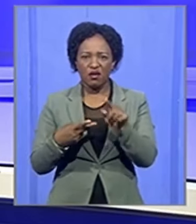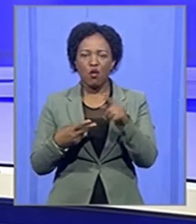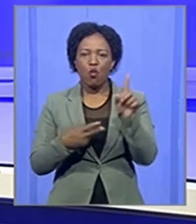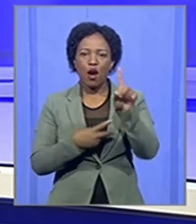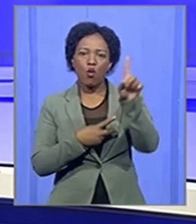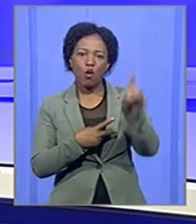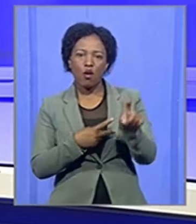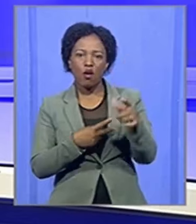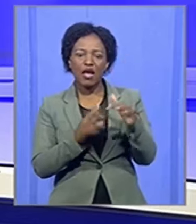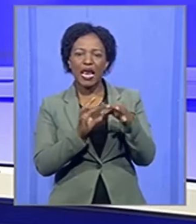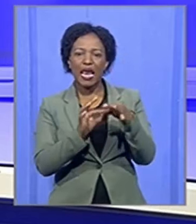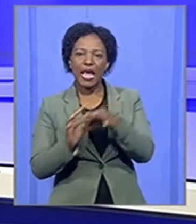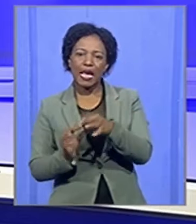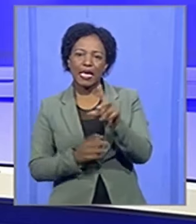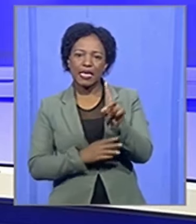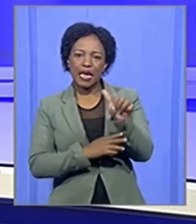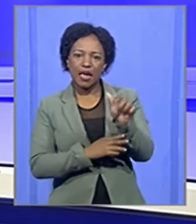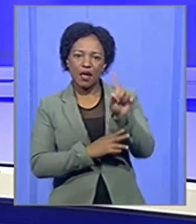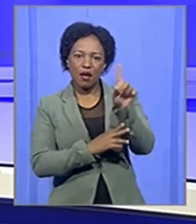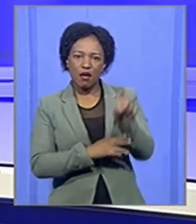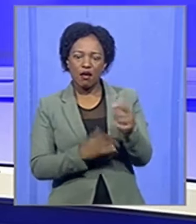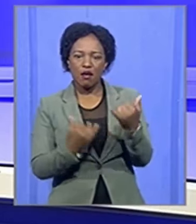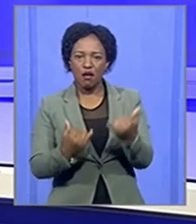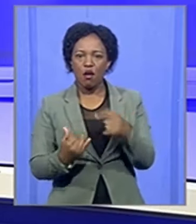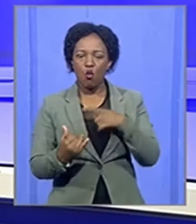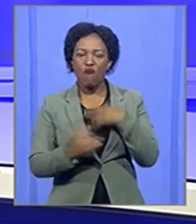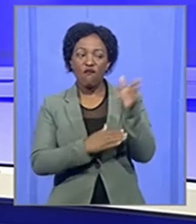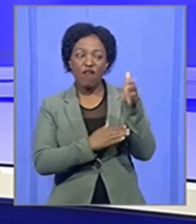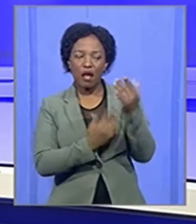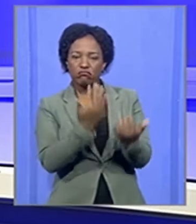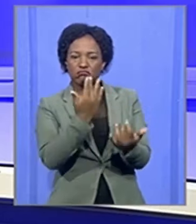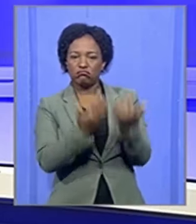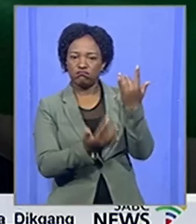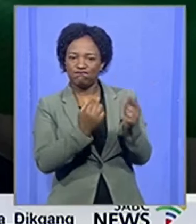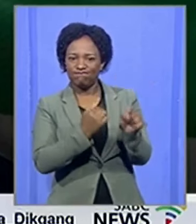putšišong ya go amana le papatšo ya DA fao go fiša go flaga ya Afrika Borwa.